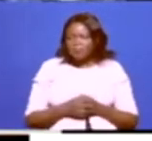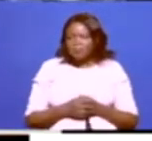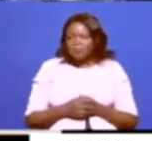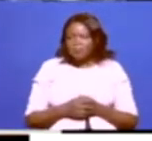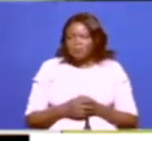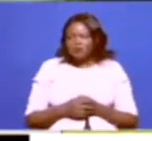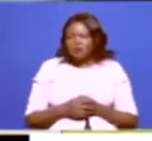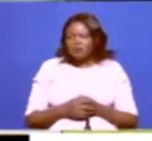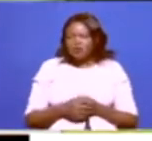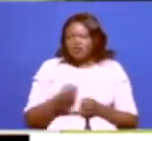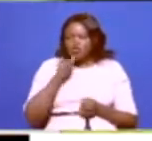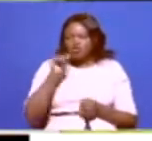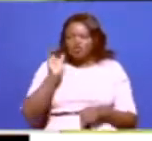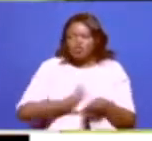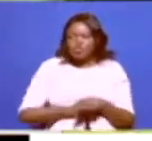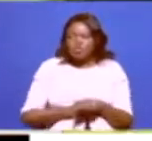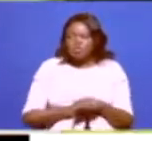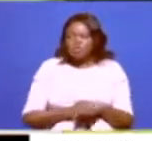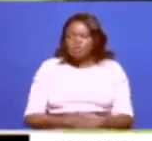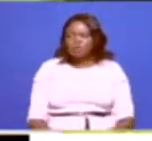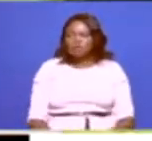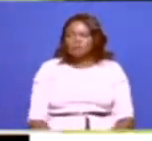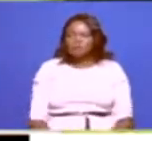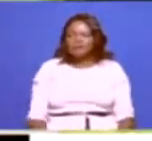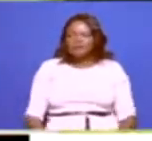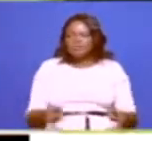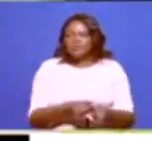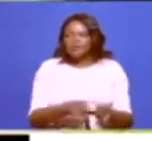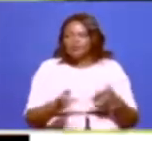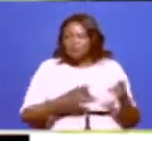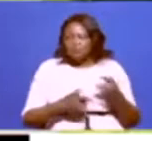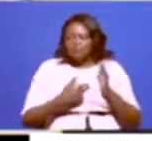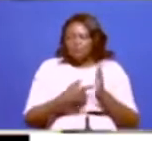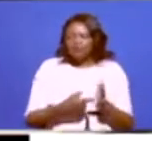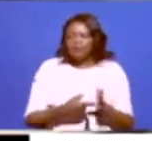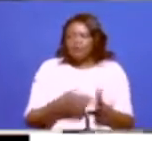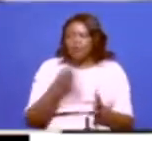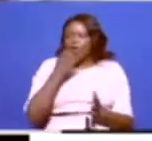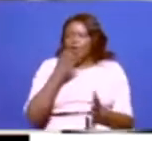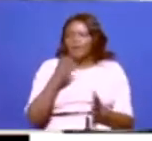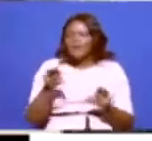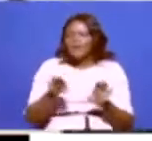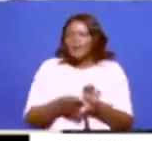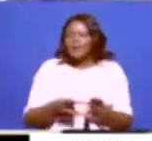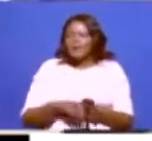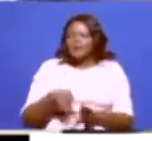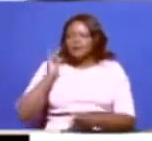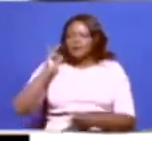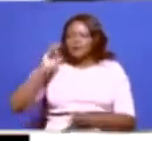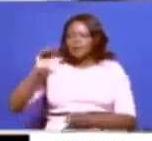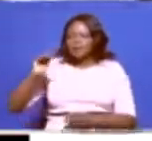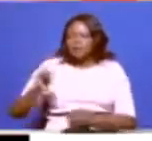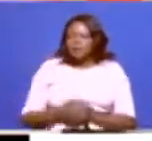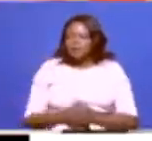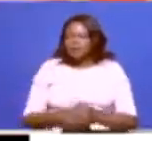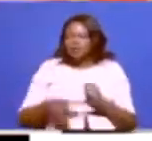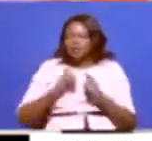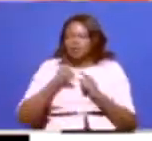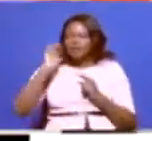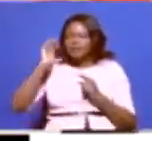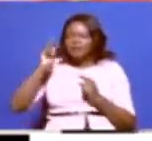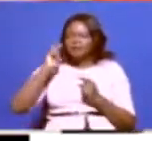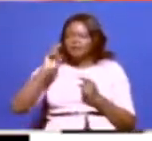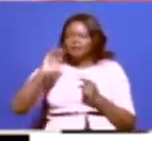haitakuwa vizuri. Similar concerns have been raised by a section of ODM aspirants in Kisii County. Speaking in Kisii Town,